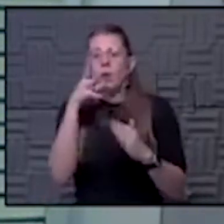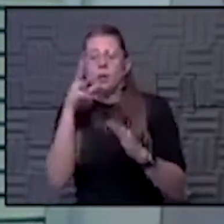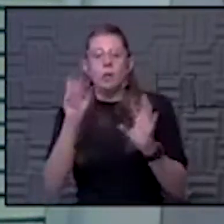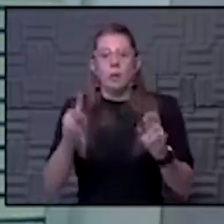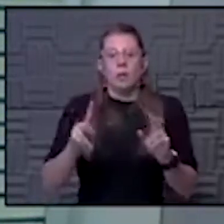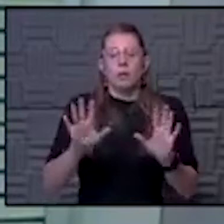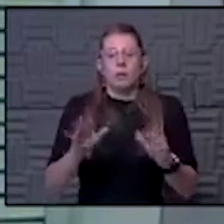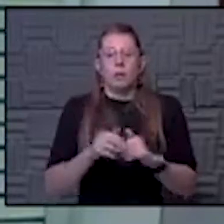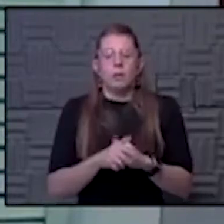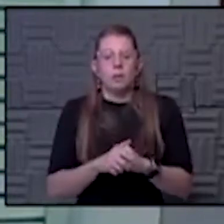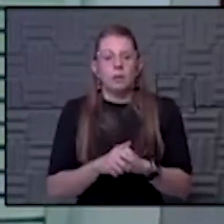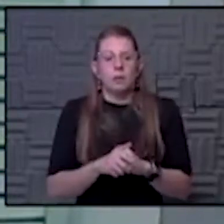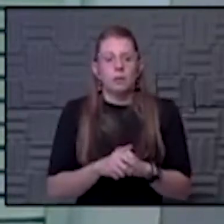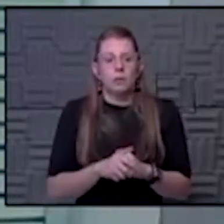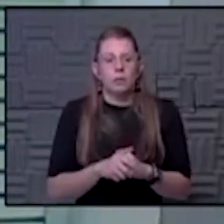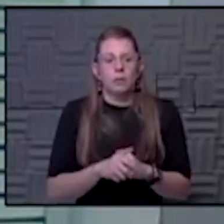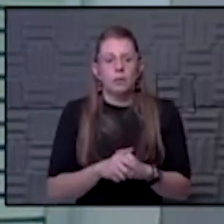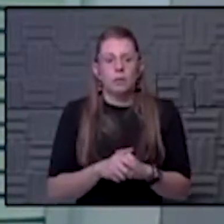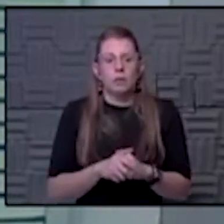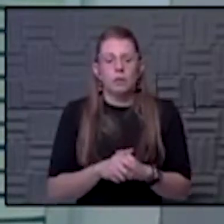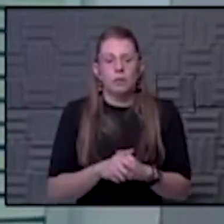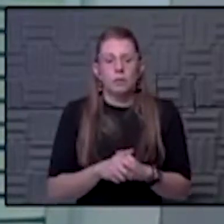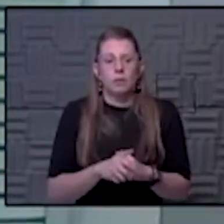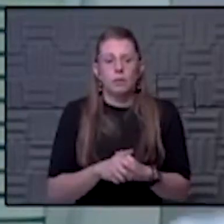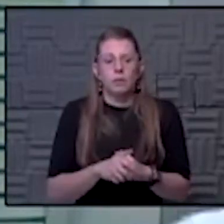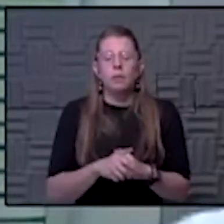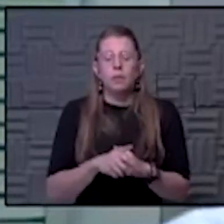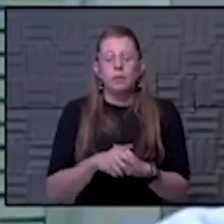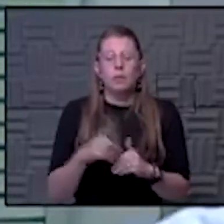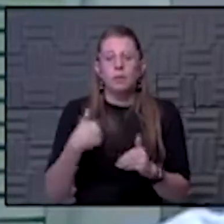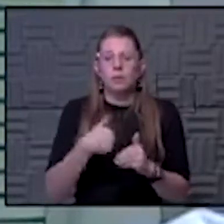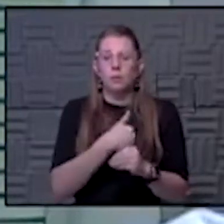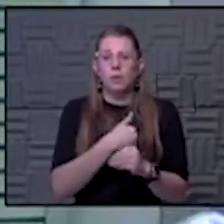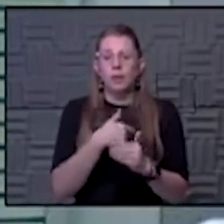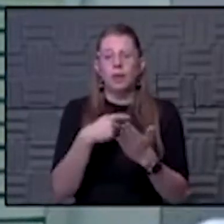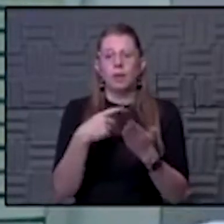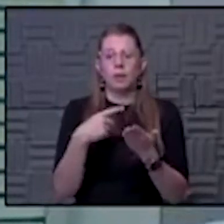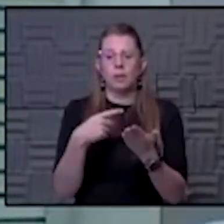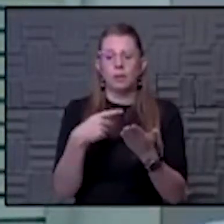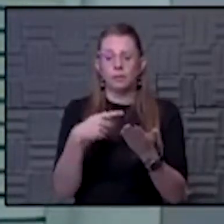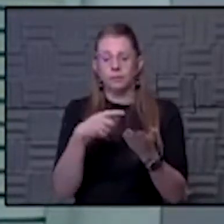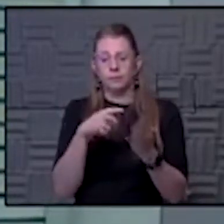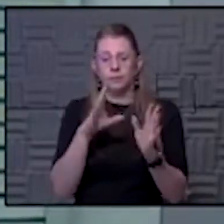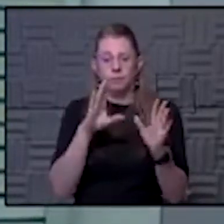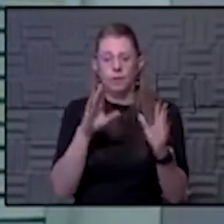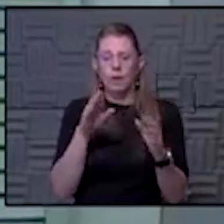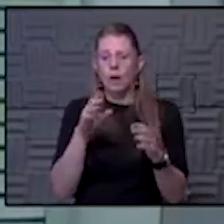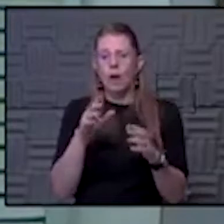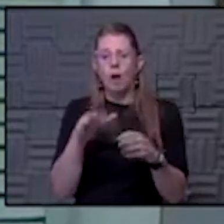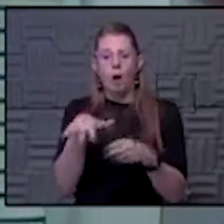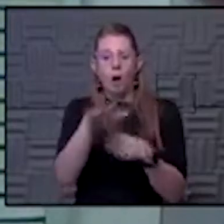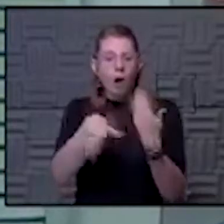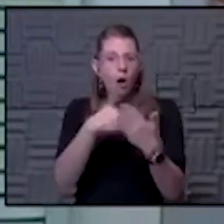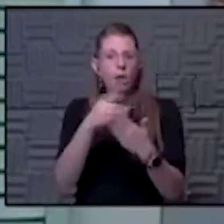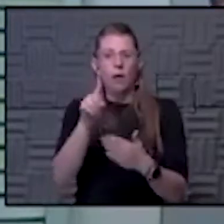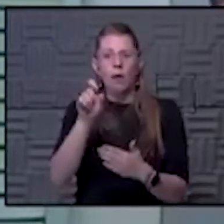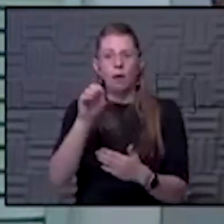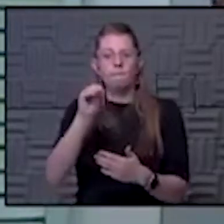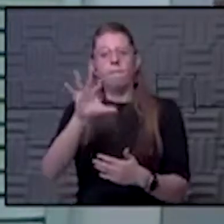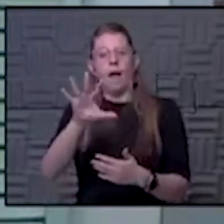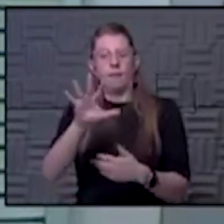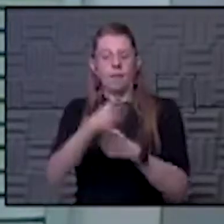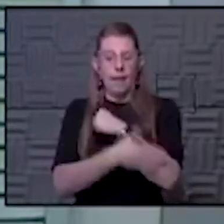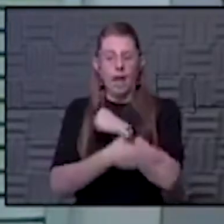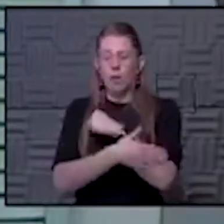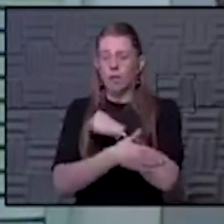we're covering all the areas, every one of 105 counties, right out of the chute, because